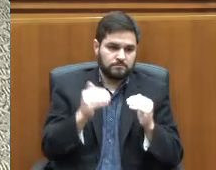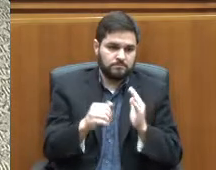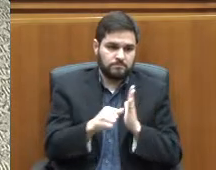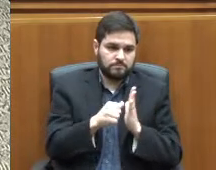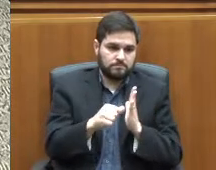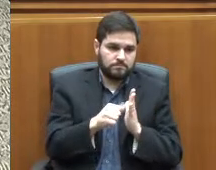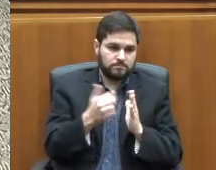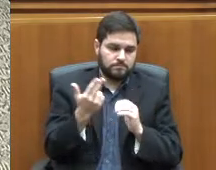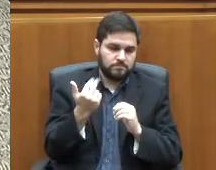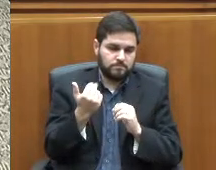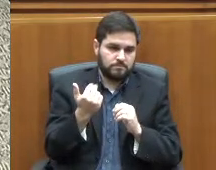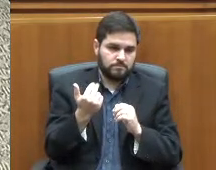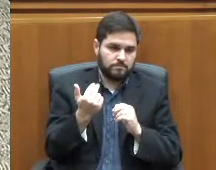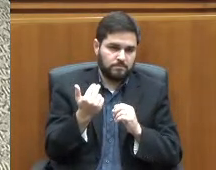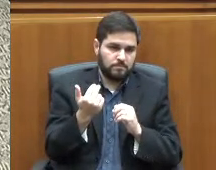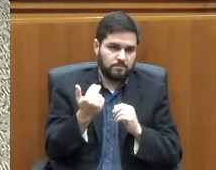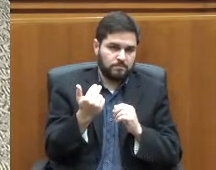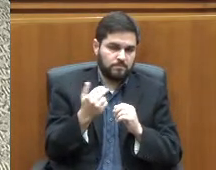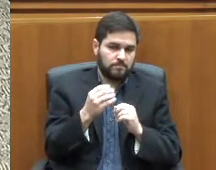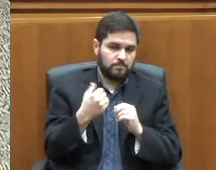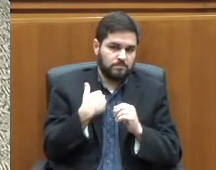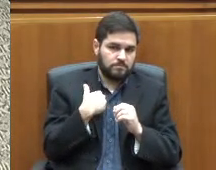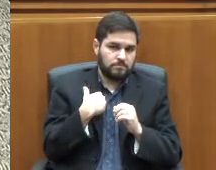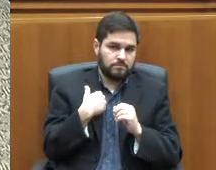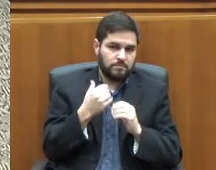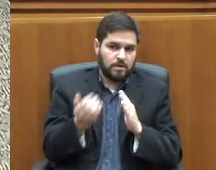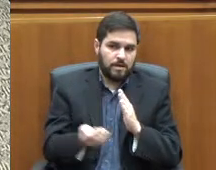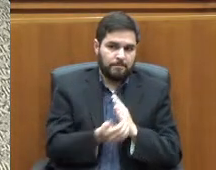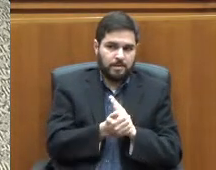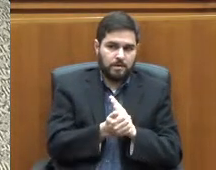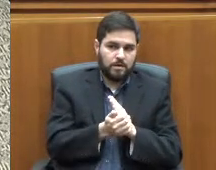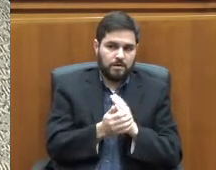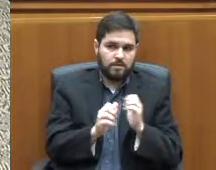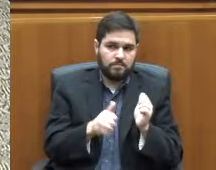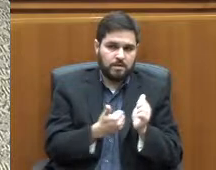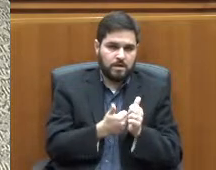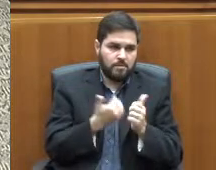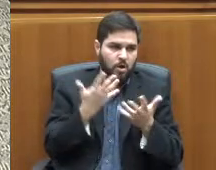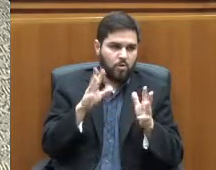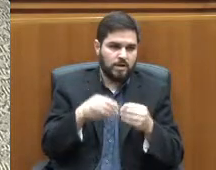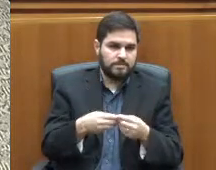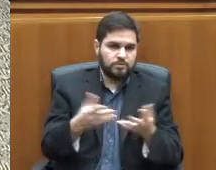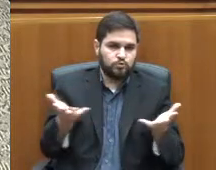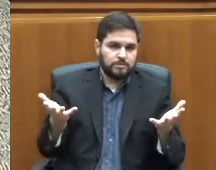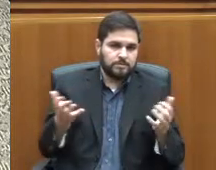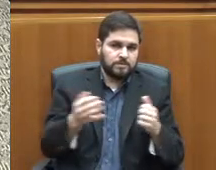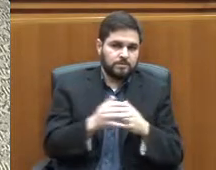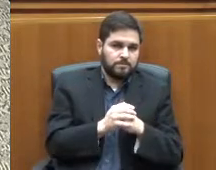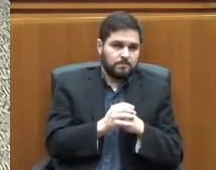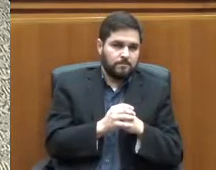page 13, and you have amended backup that has been distributed.